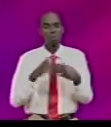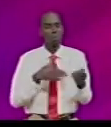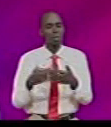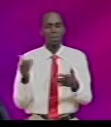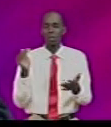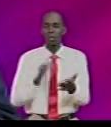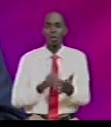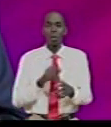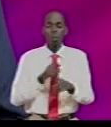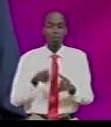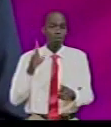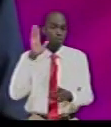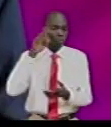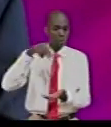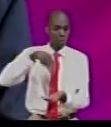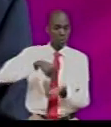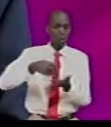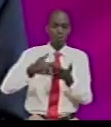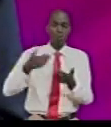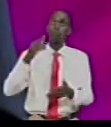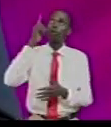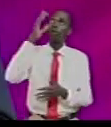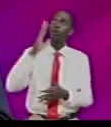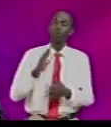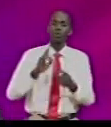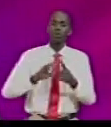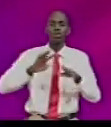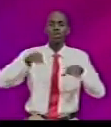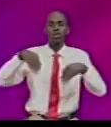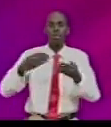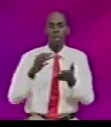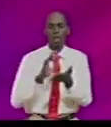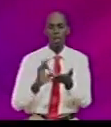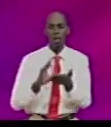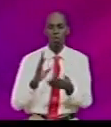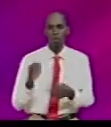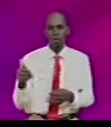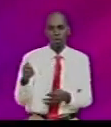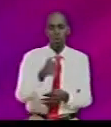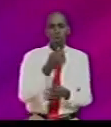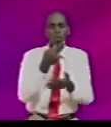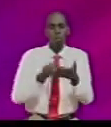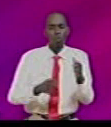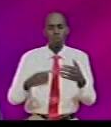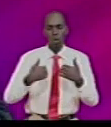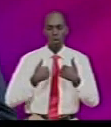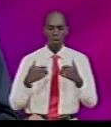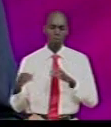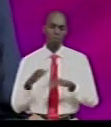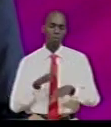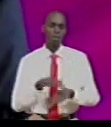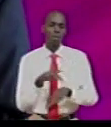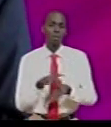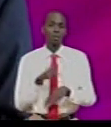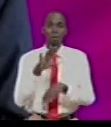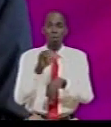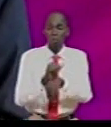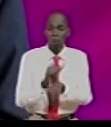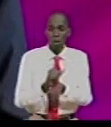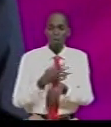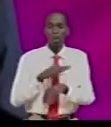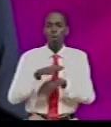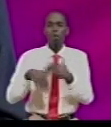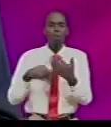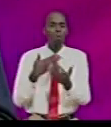give account of yourself unto God of all you have done on earth. Your work and all that you have